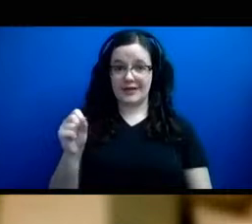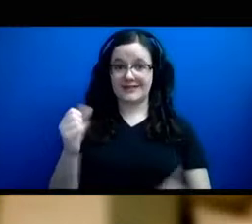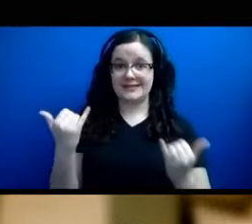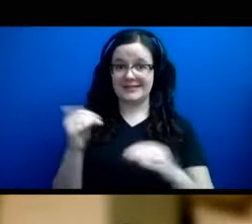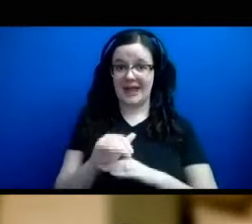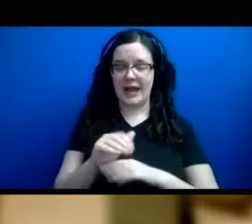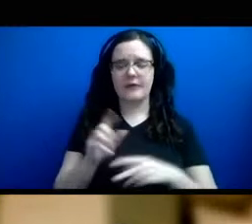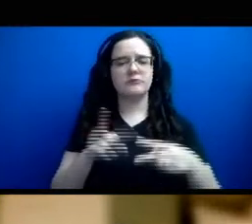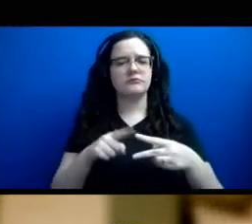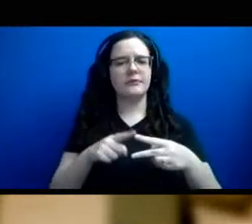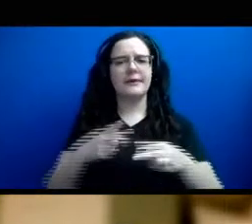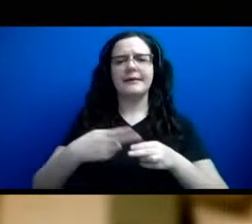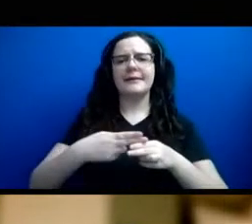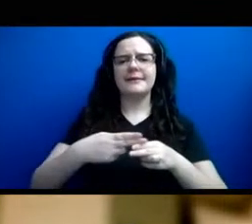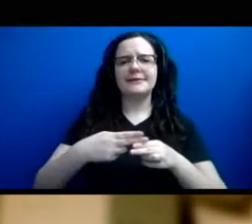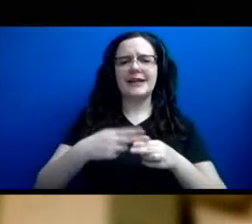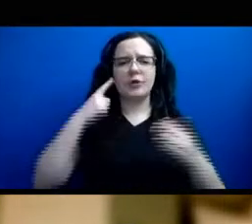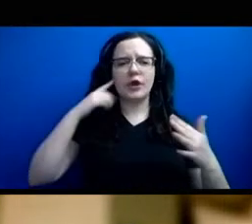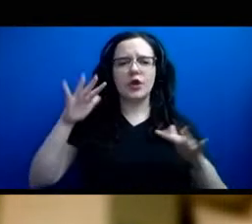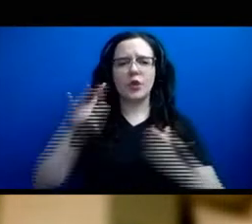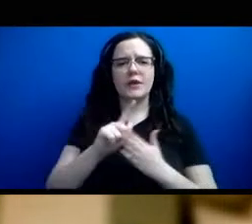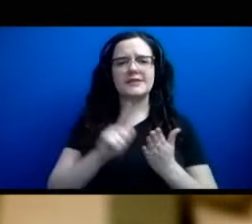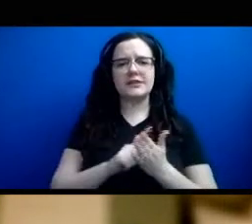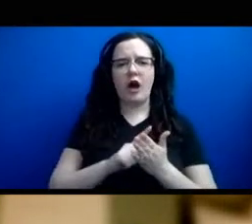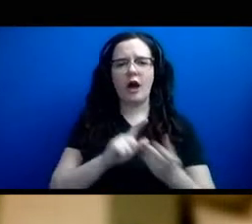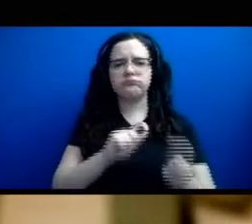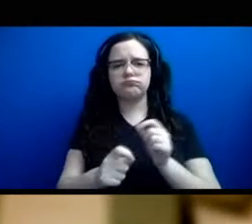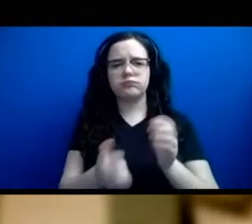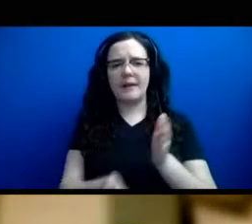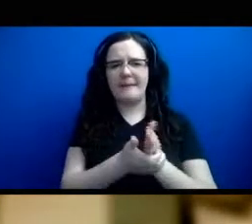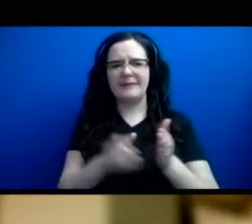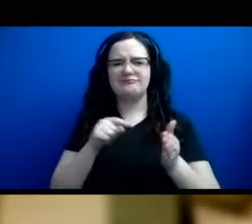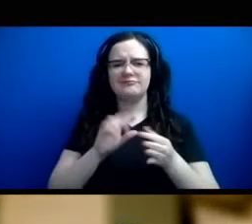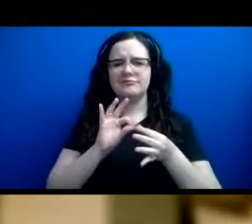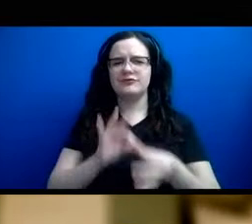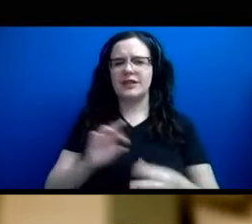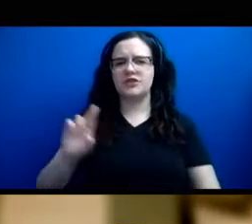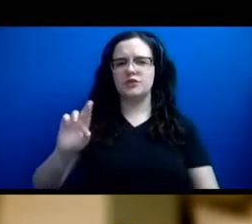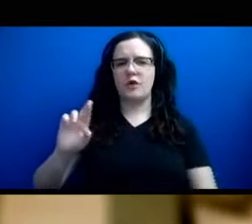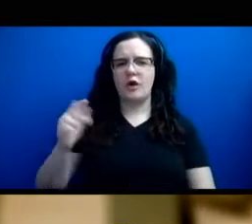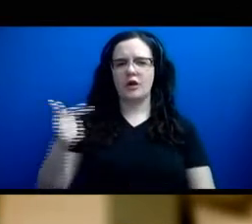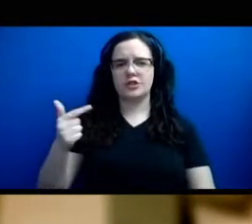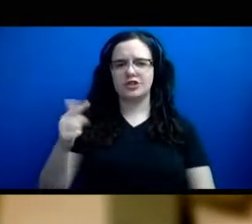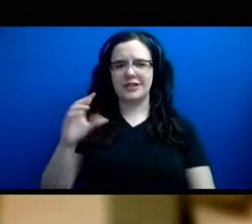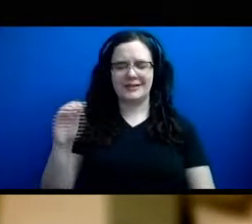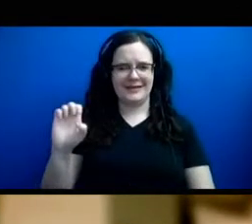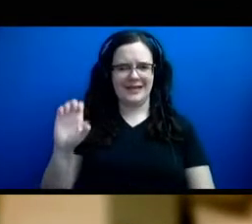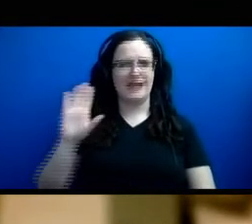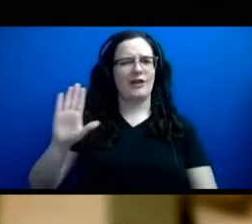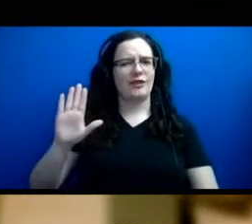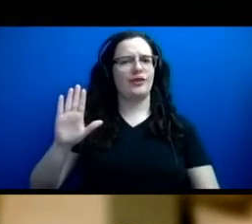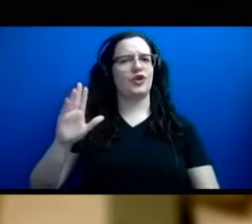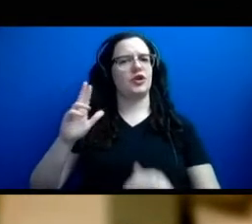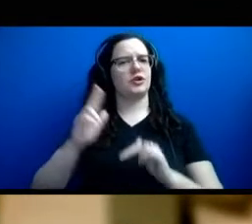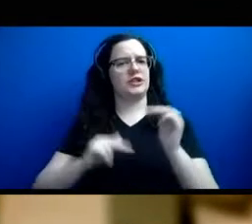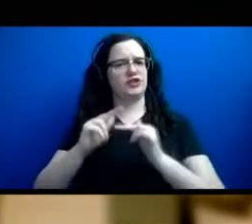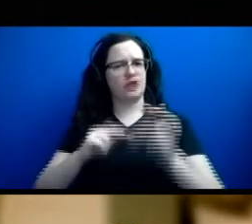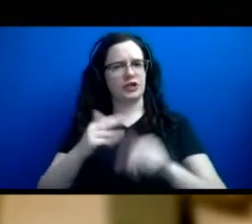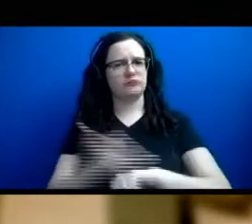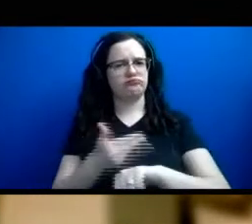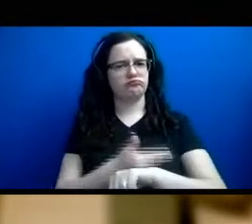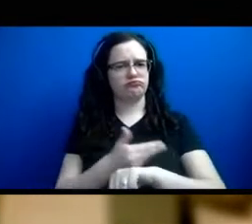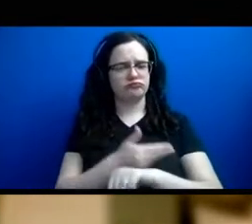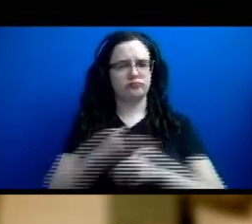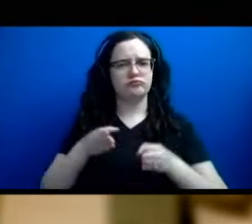noise law amendment related to RG&E construction work along Winton Road, or the